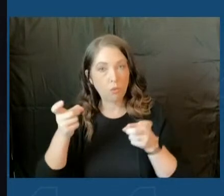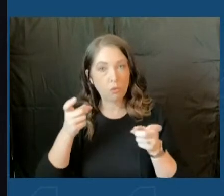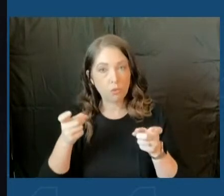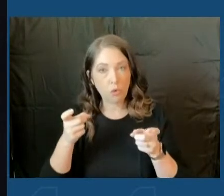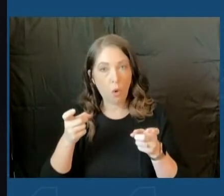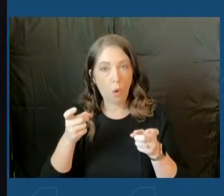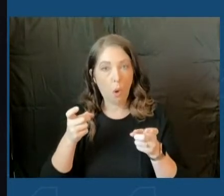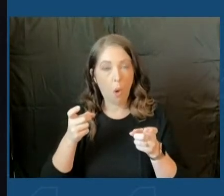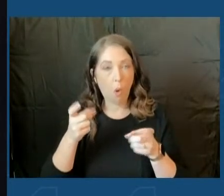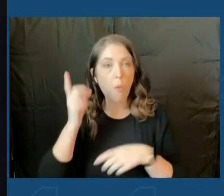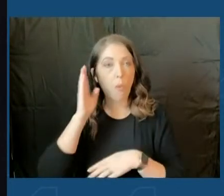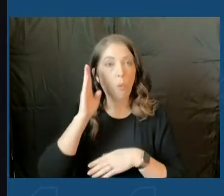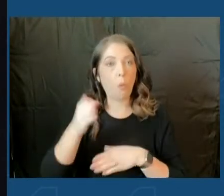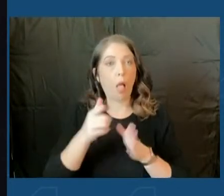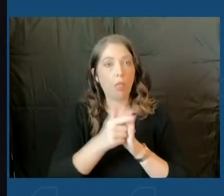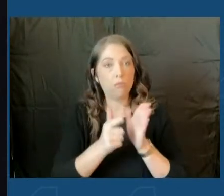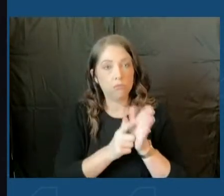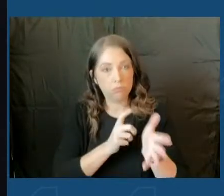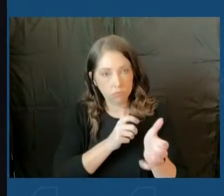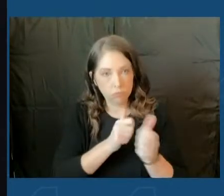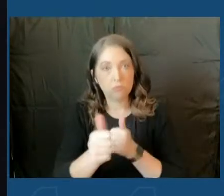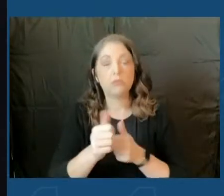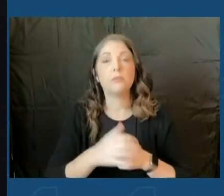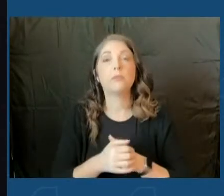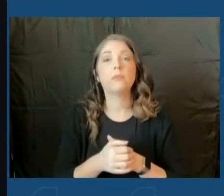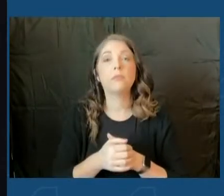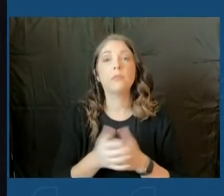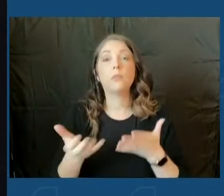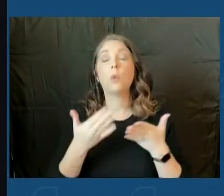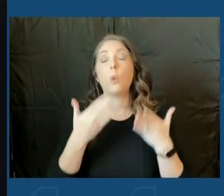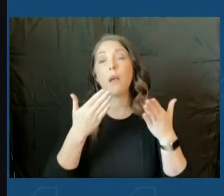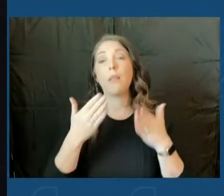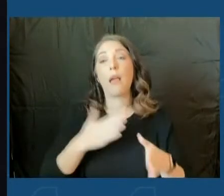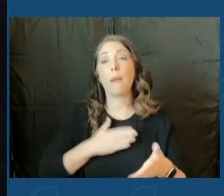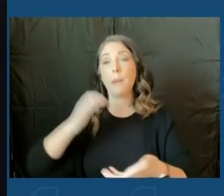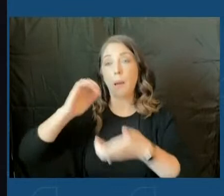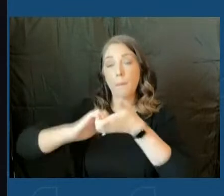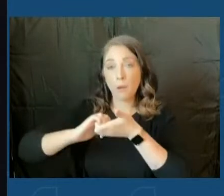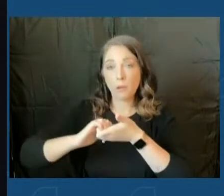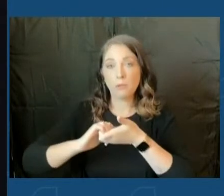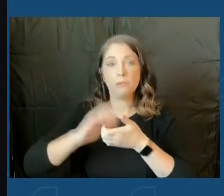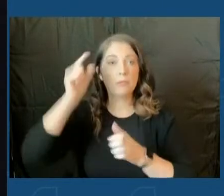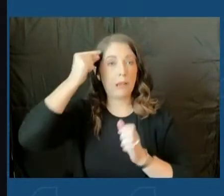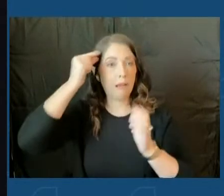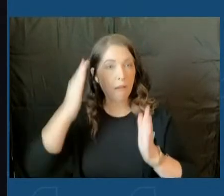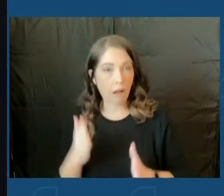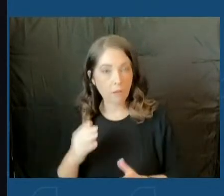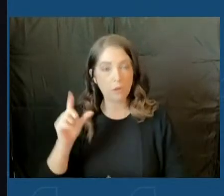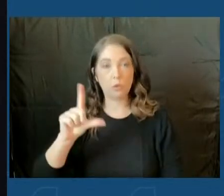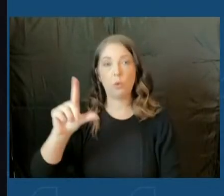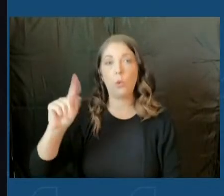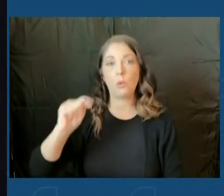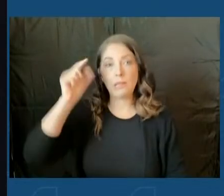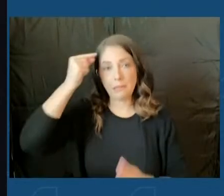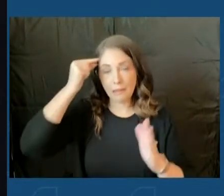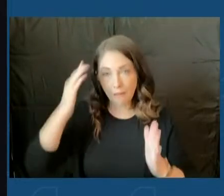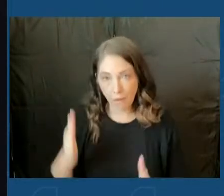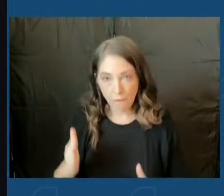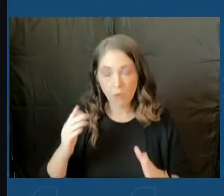law. I want to thank my partners in government, Governor Kathy Hochul, Lieutenant Governor Antonio